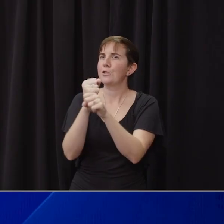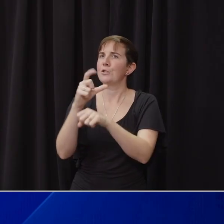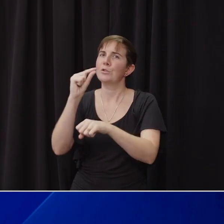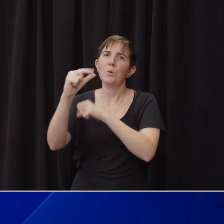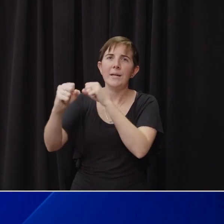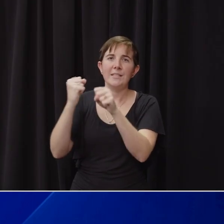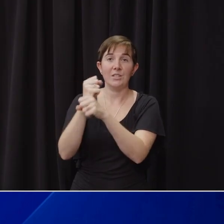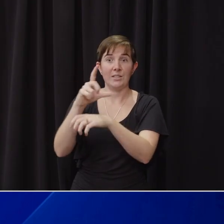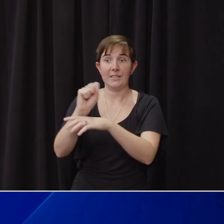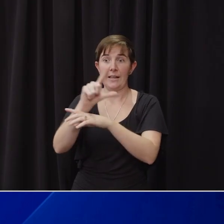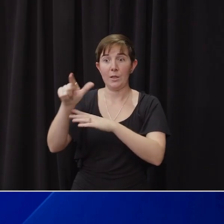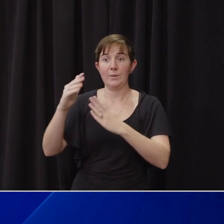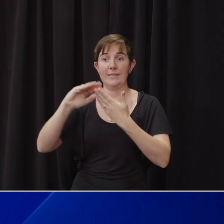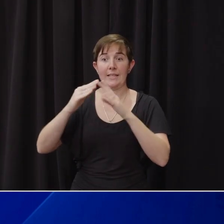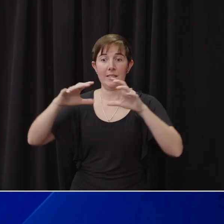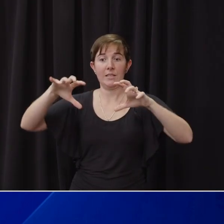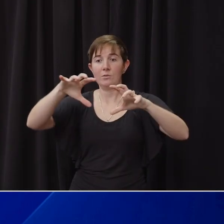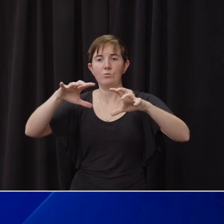years?